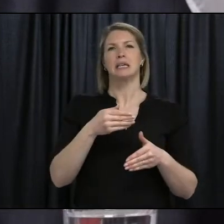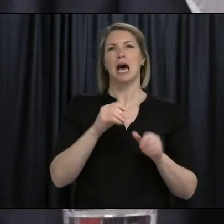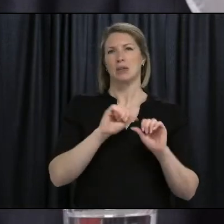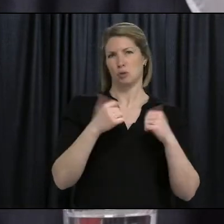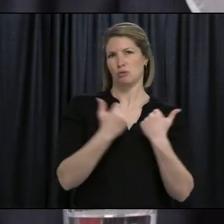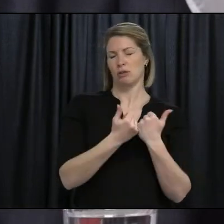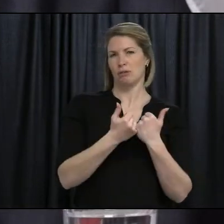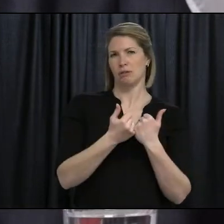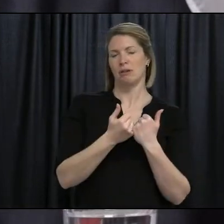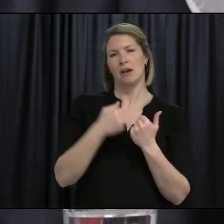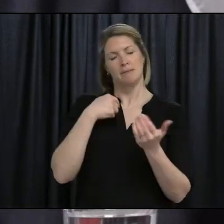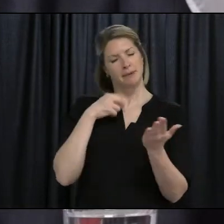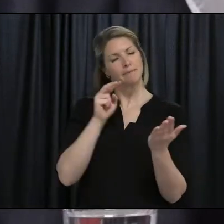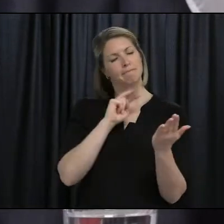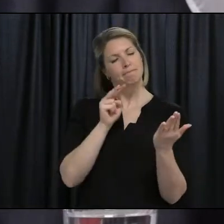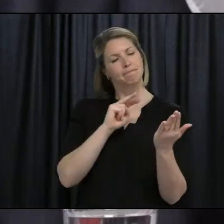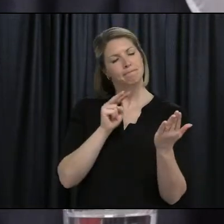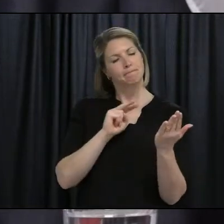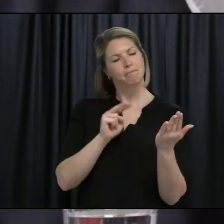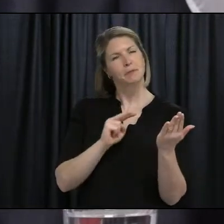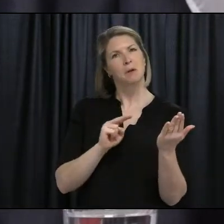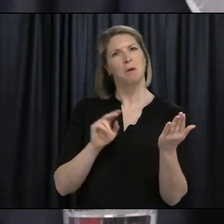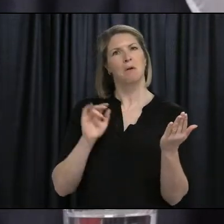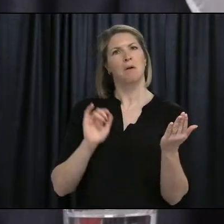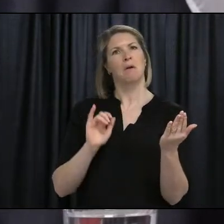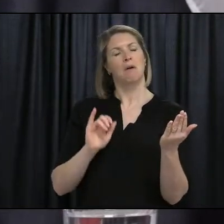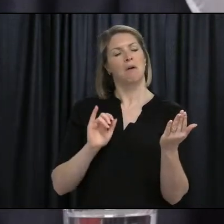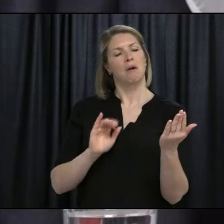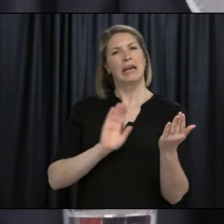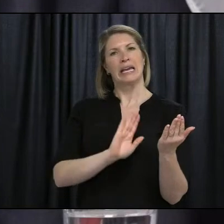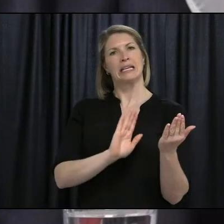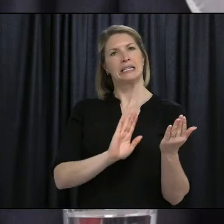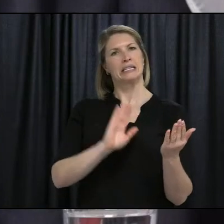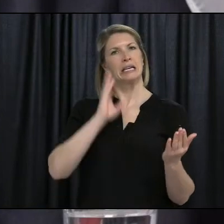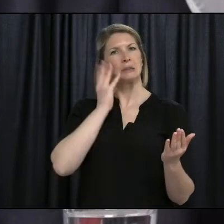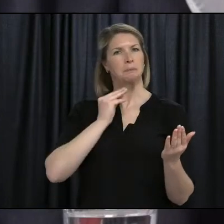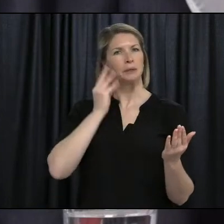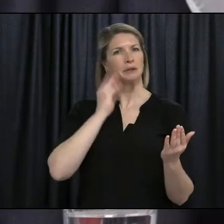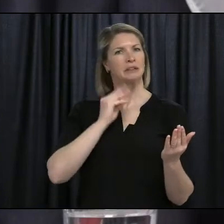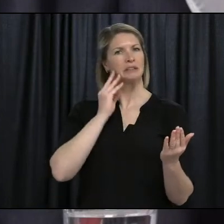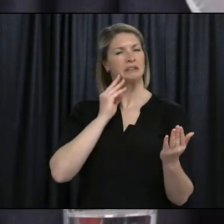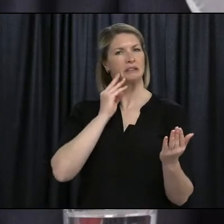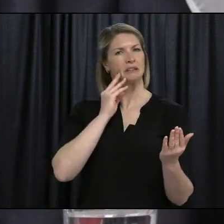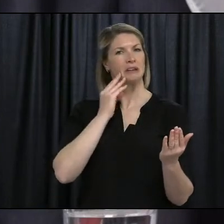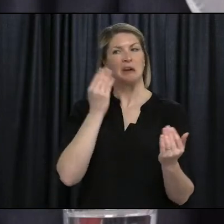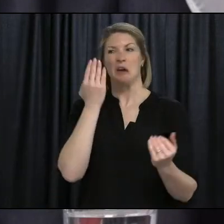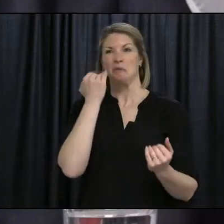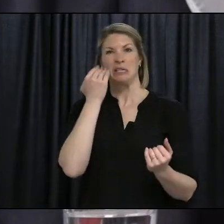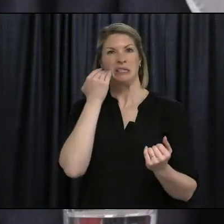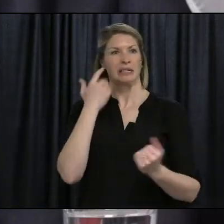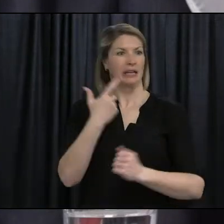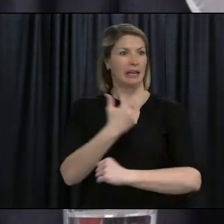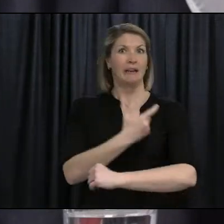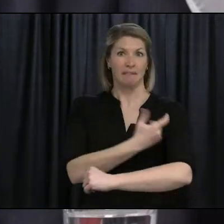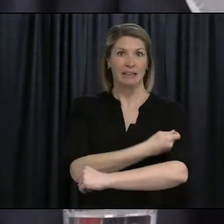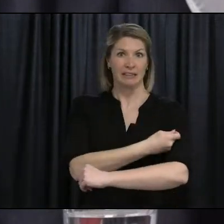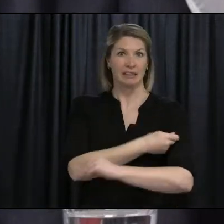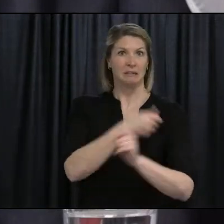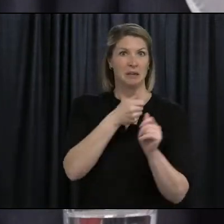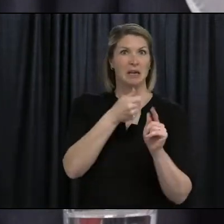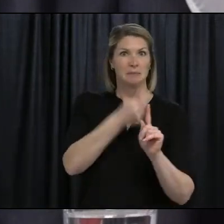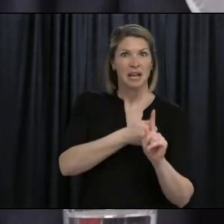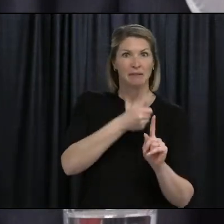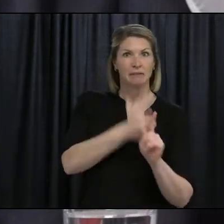described a really wonderful encounter when he needed his vaccine They went out to the vehicle. He had